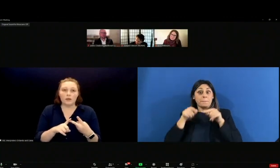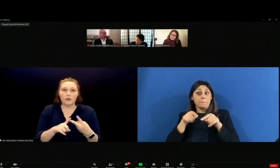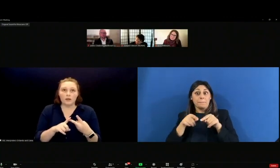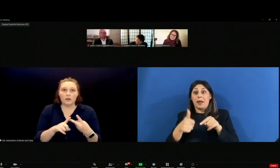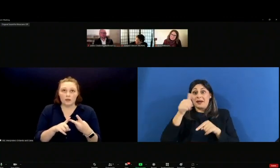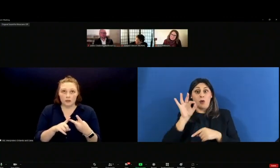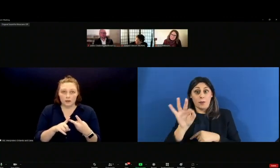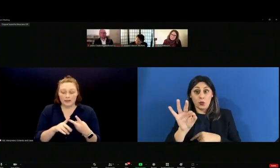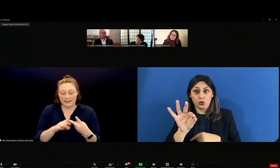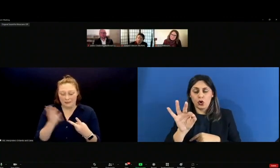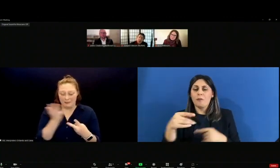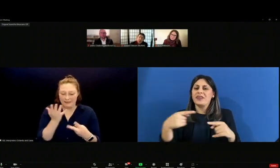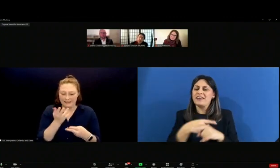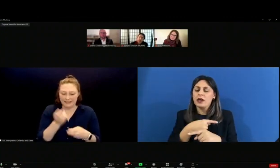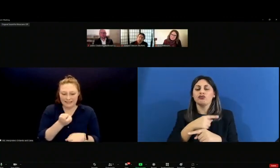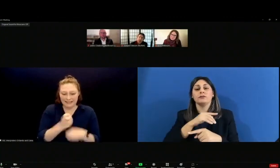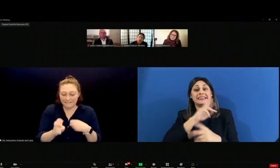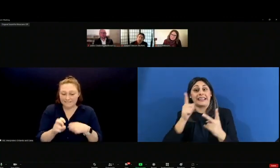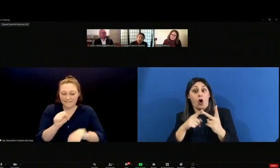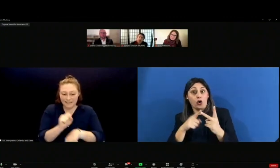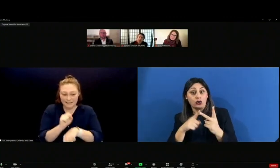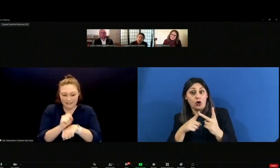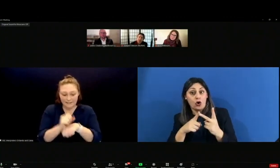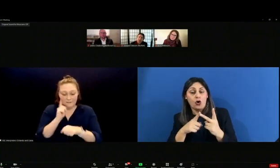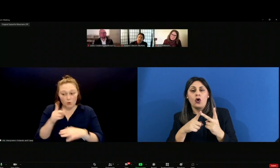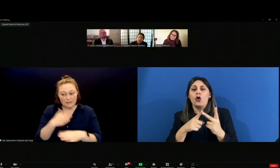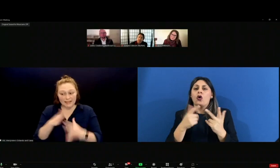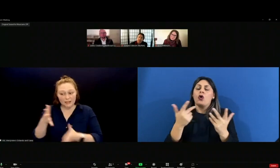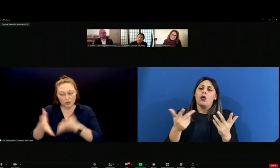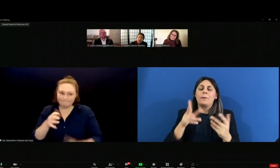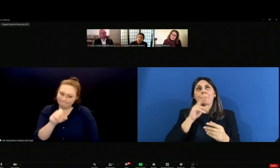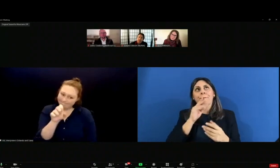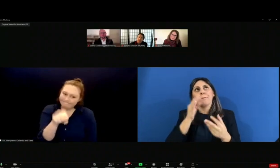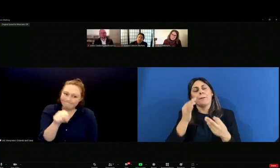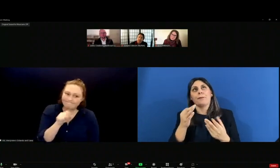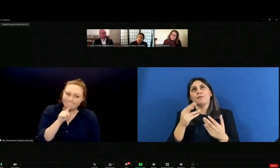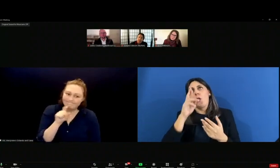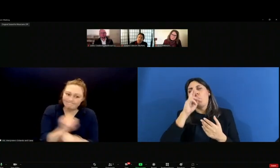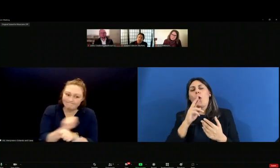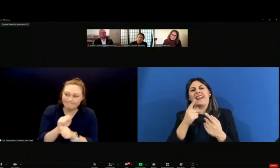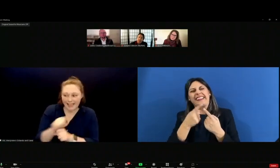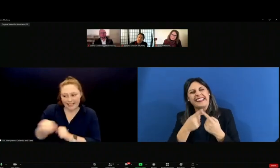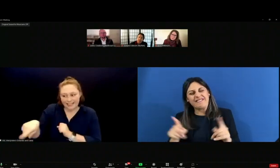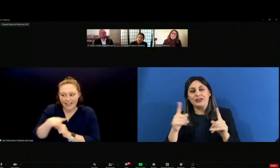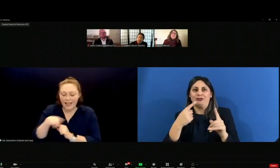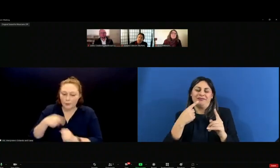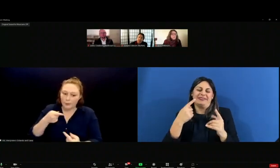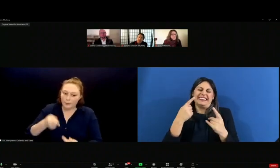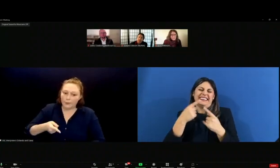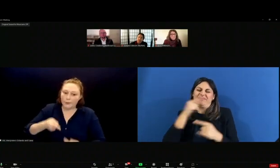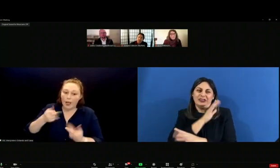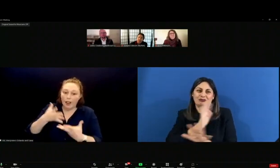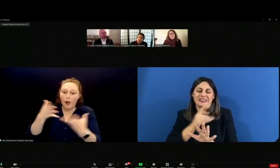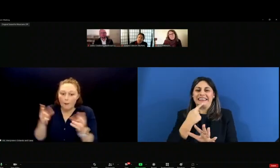tough task for the silent gestures, indeed it is true, and indeed the silent gestures struggled more